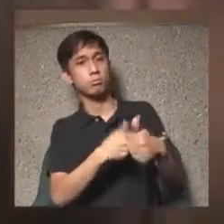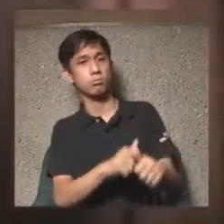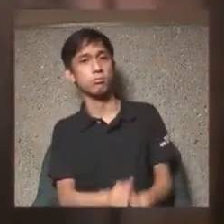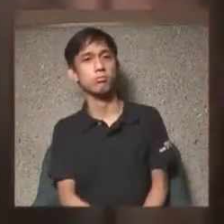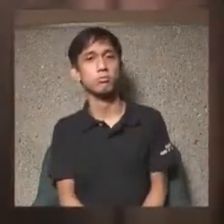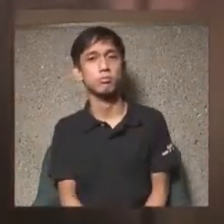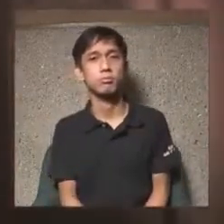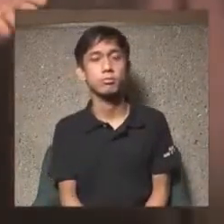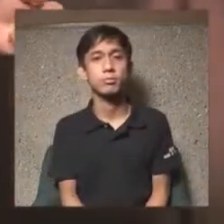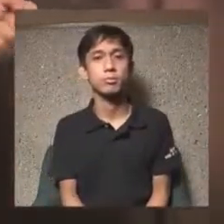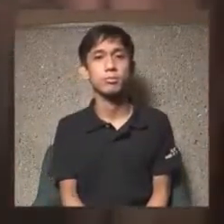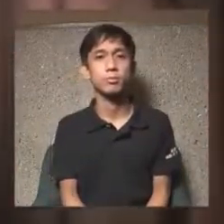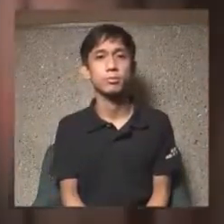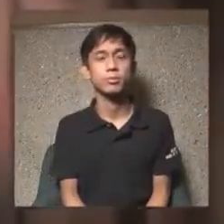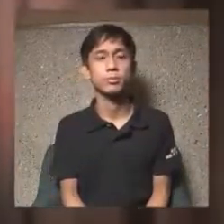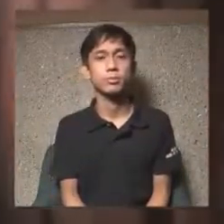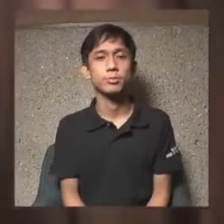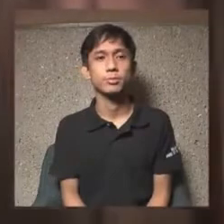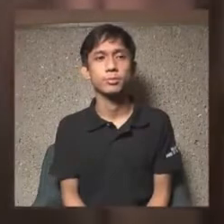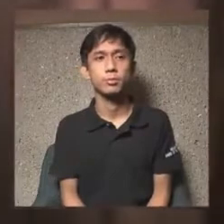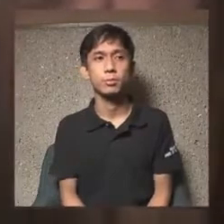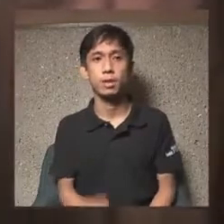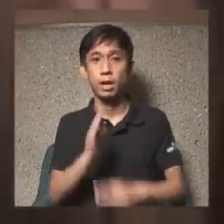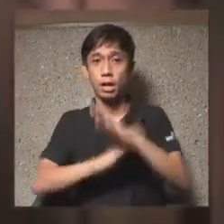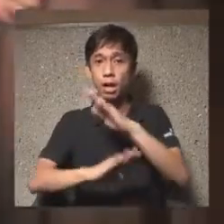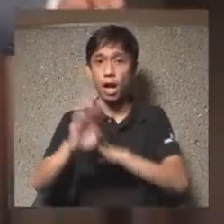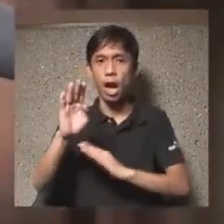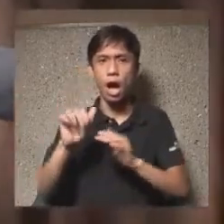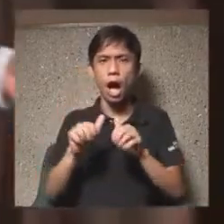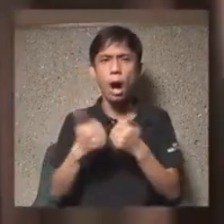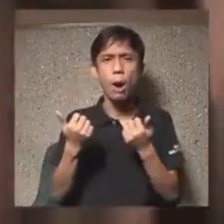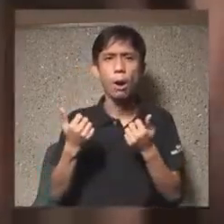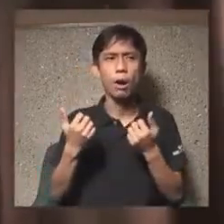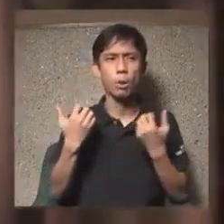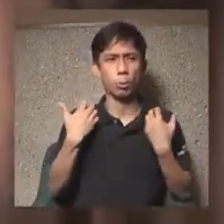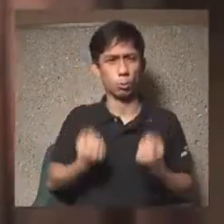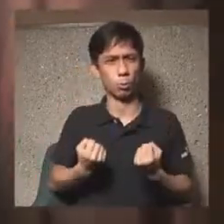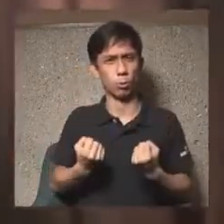and her hands were so strong and she was really,